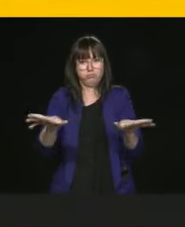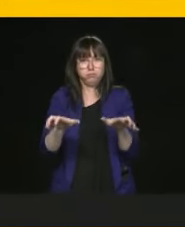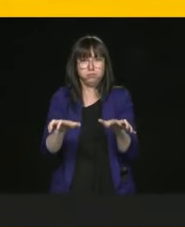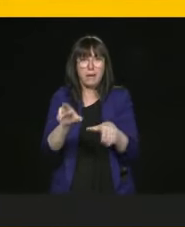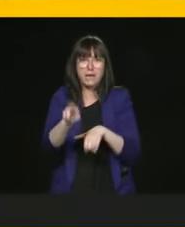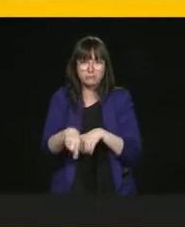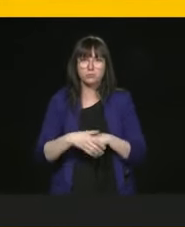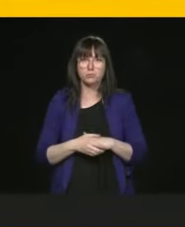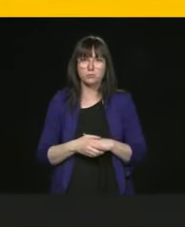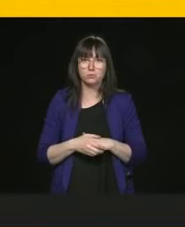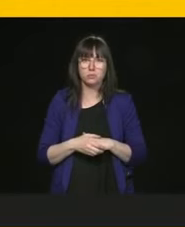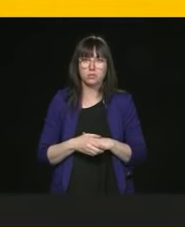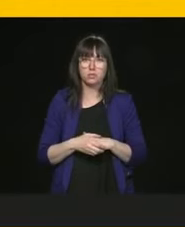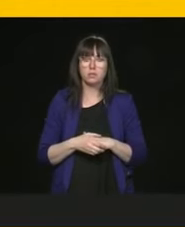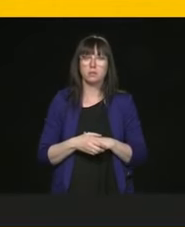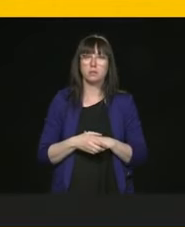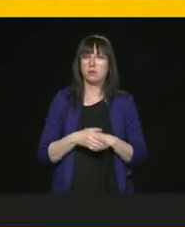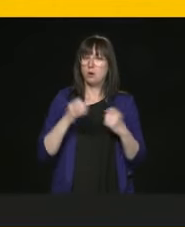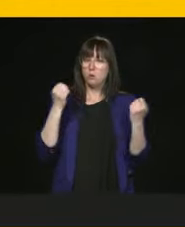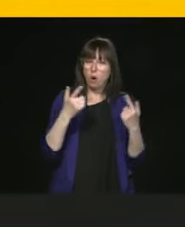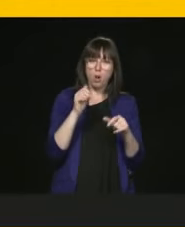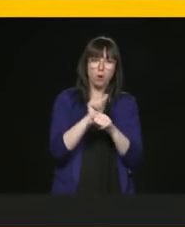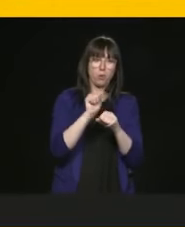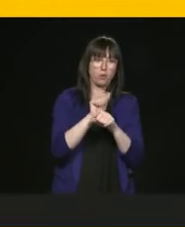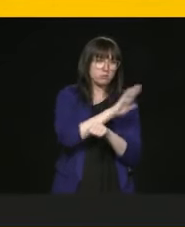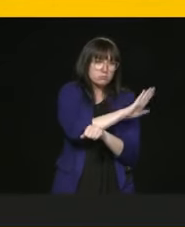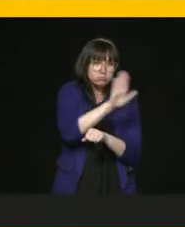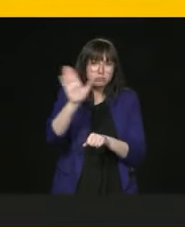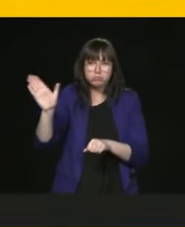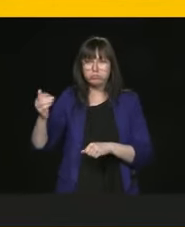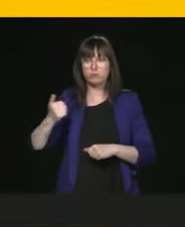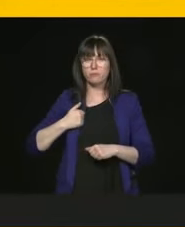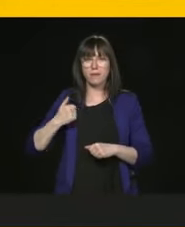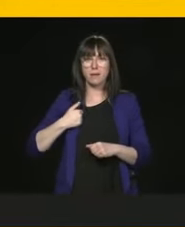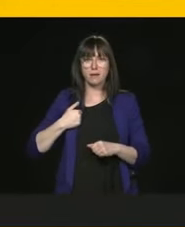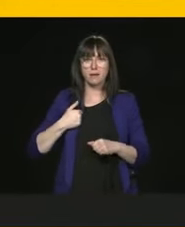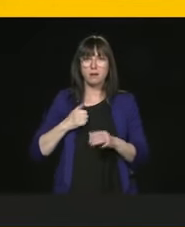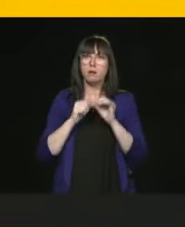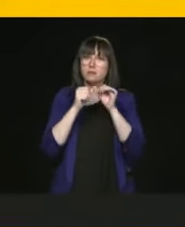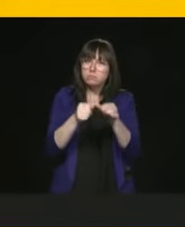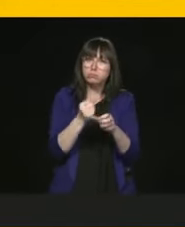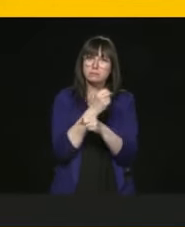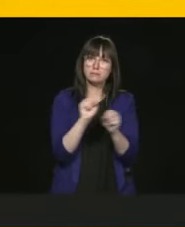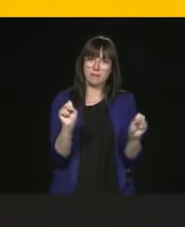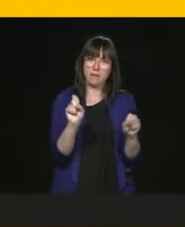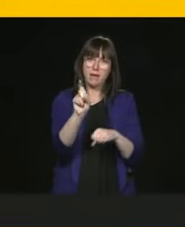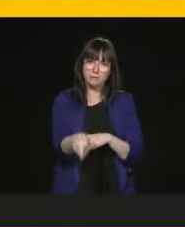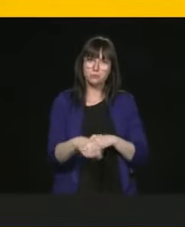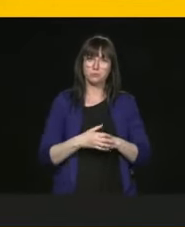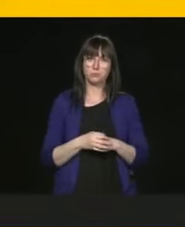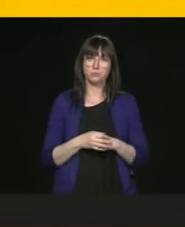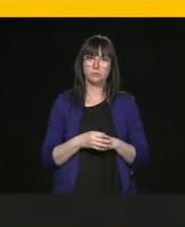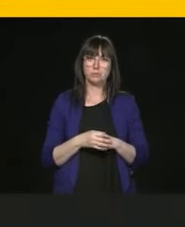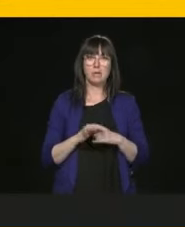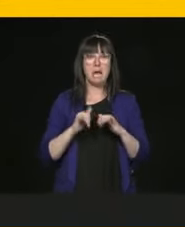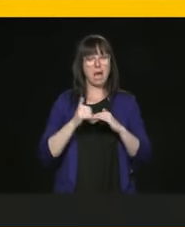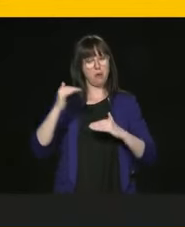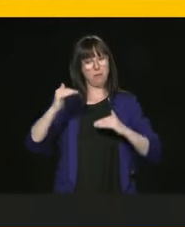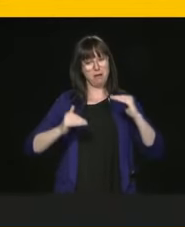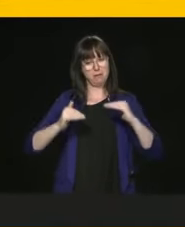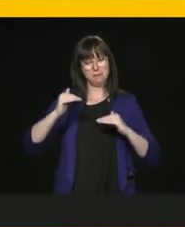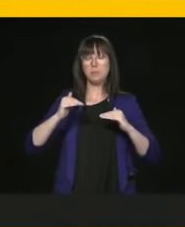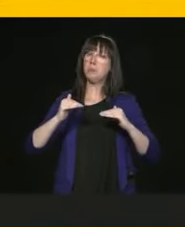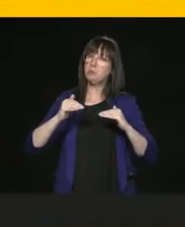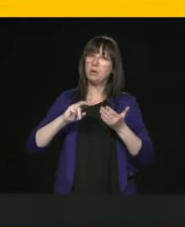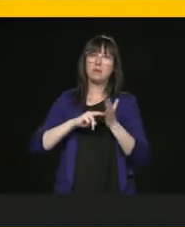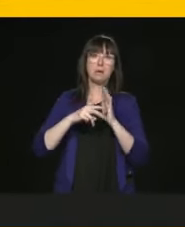that workers in all industries across this country can remain safe. Getting that balance right requires us all to step